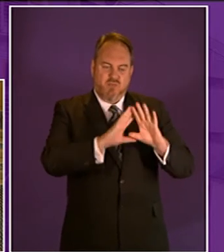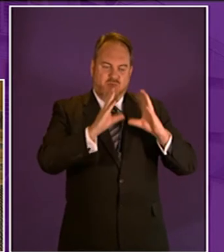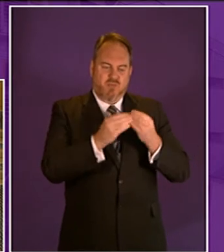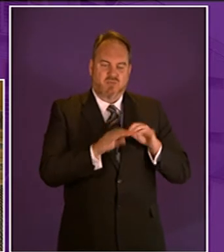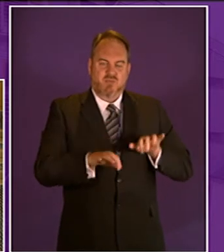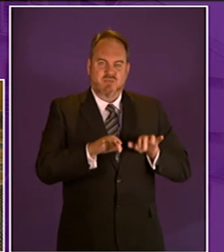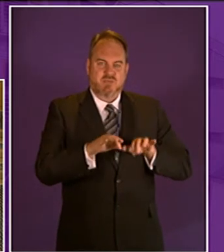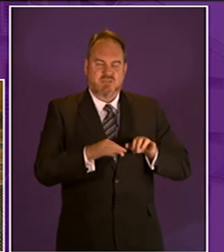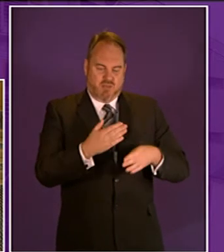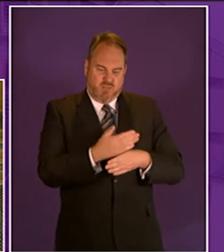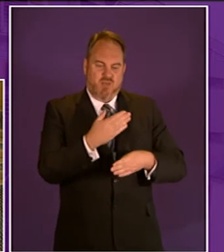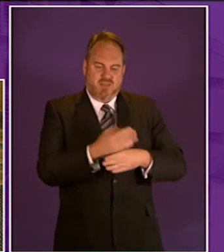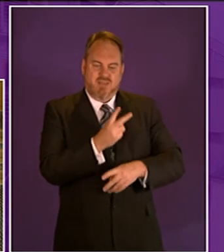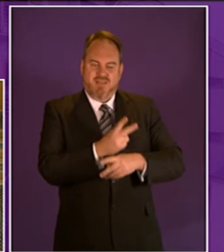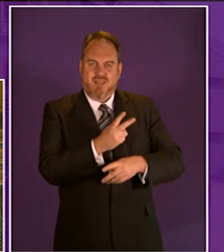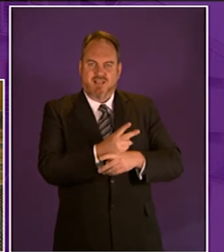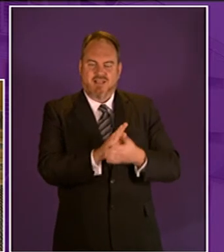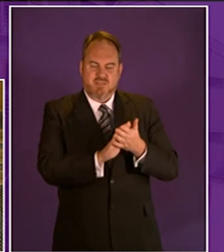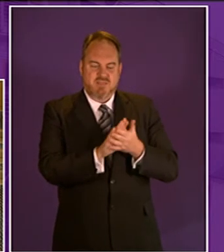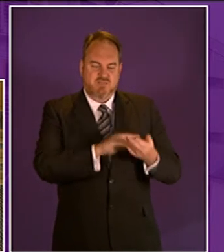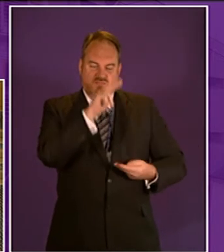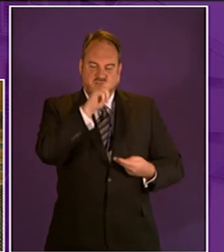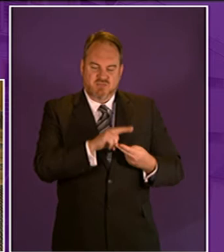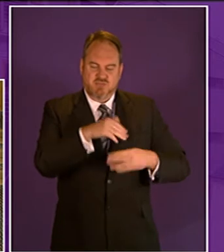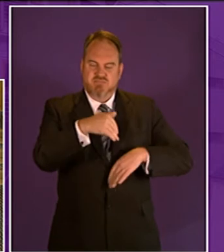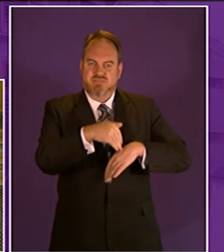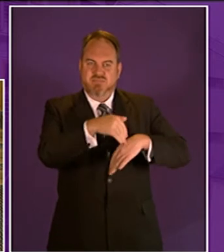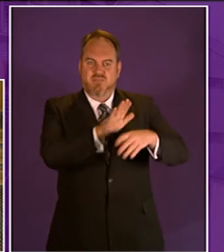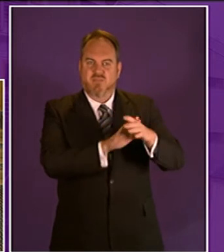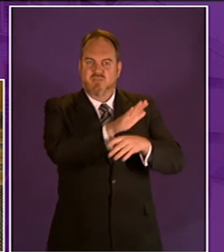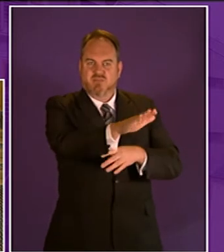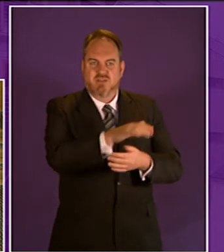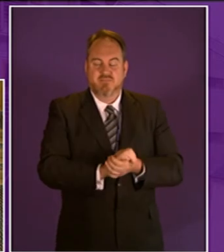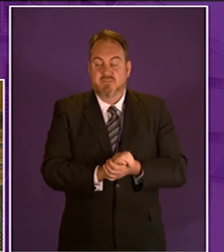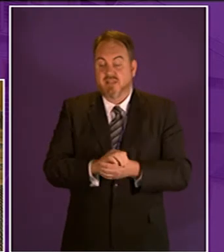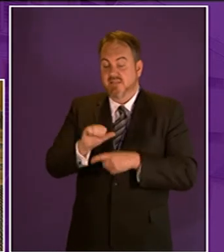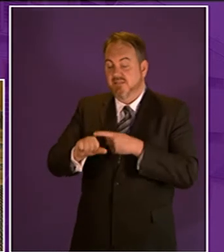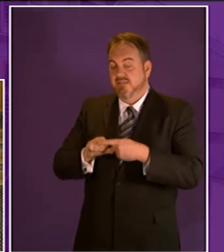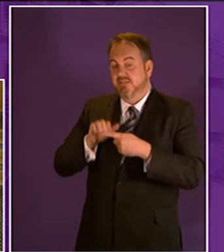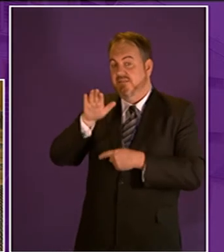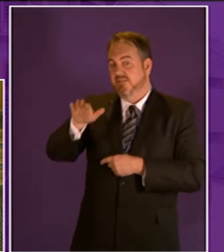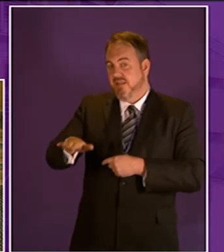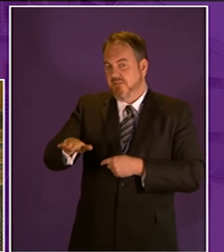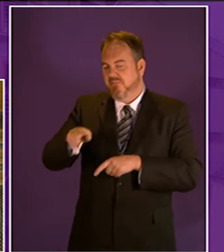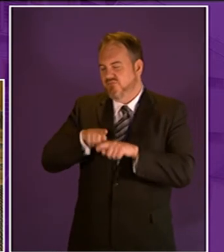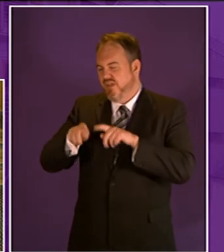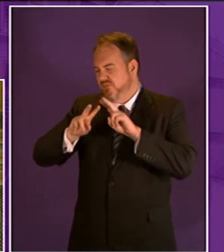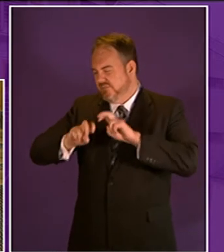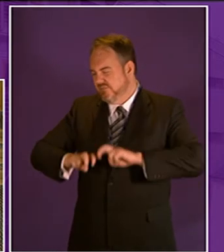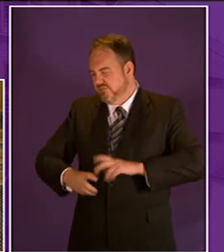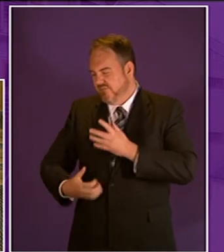patient impact can be minimised. The next phase is now to understand more about the